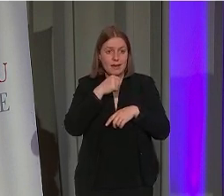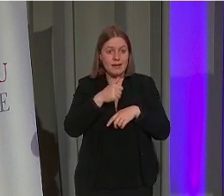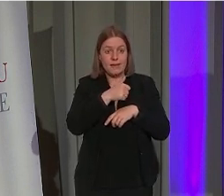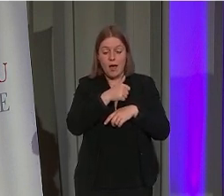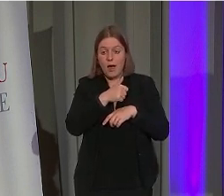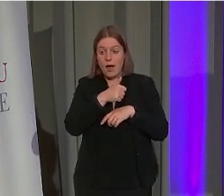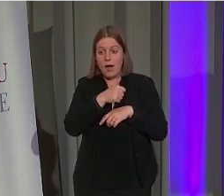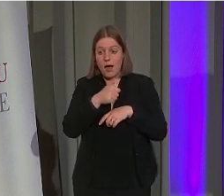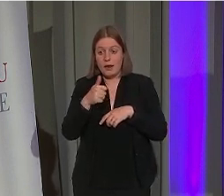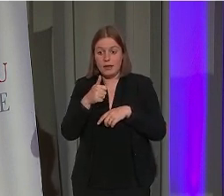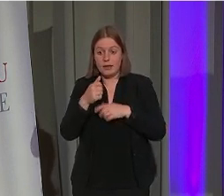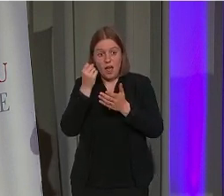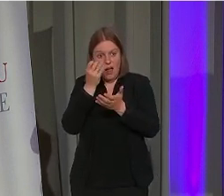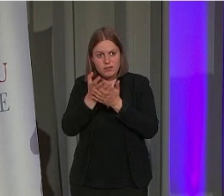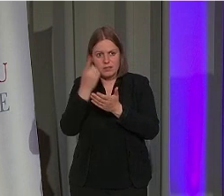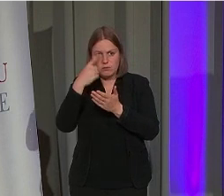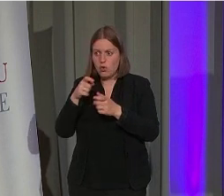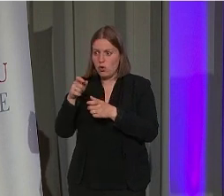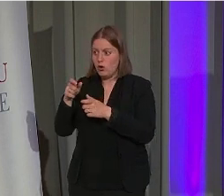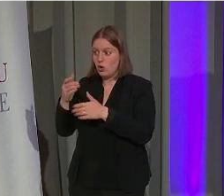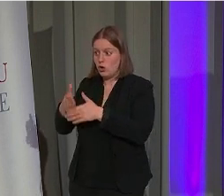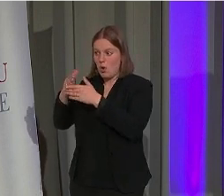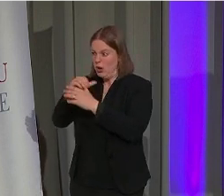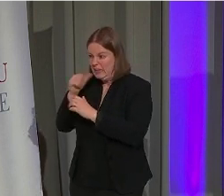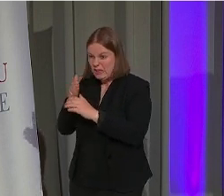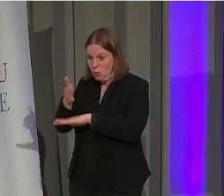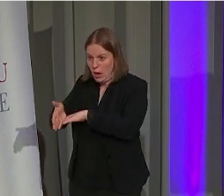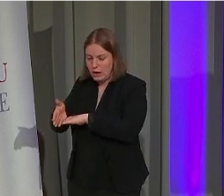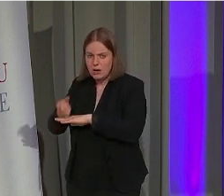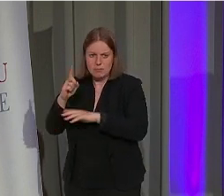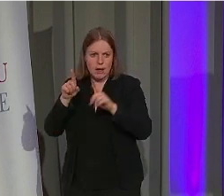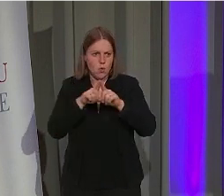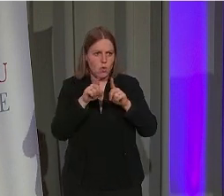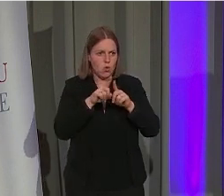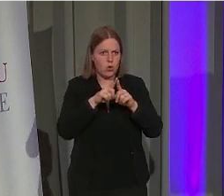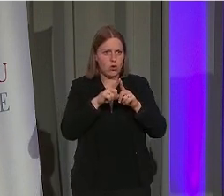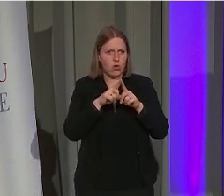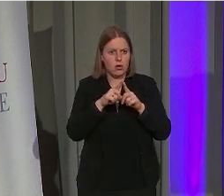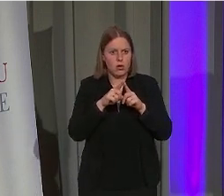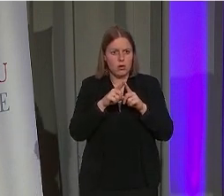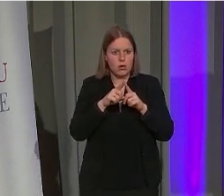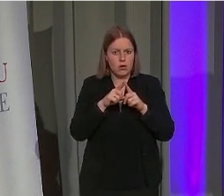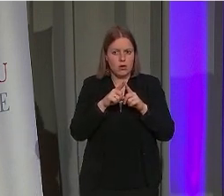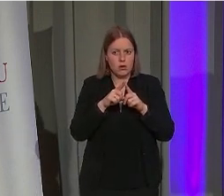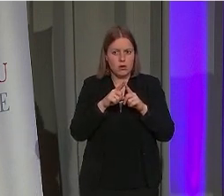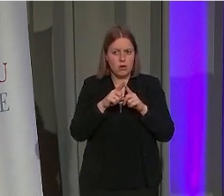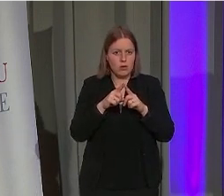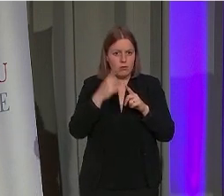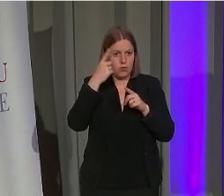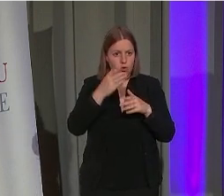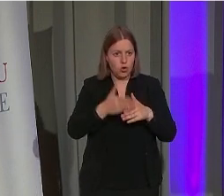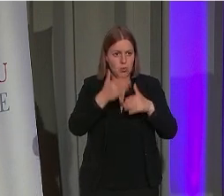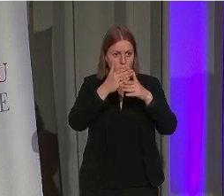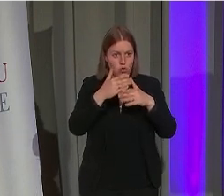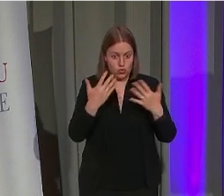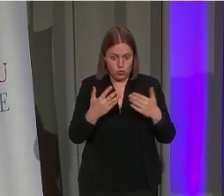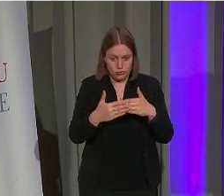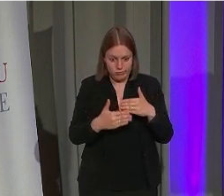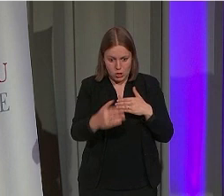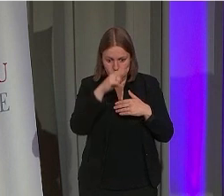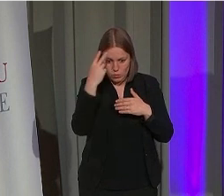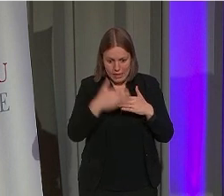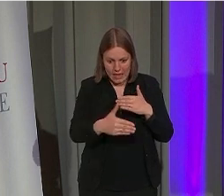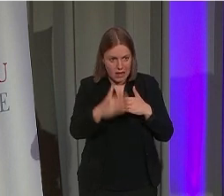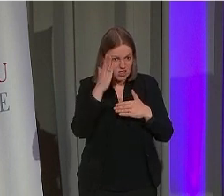So we do not only offer advice for people who are not accessible, but also for buildings